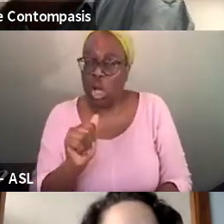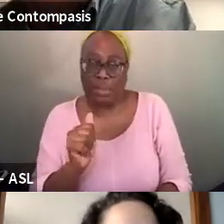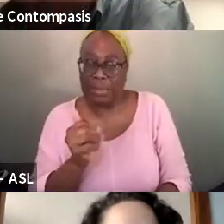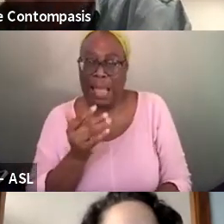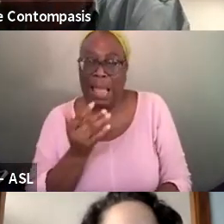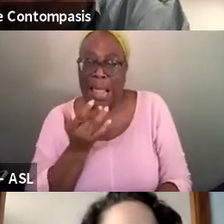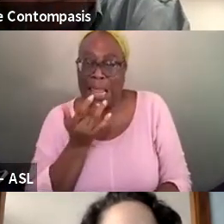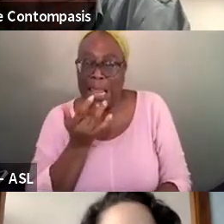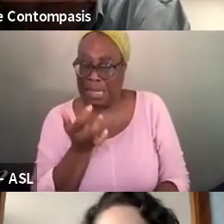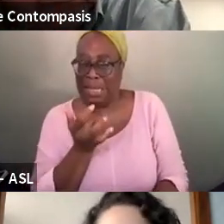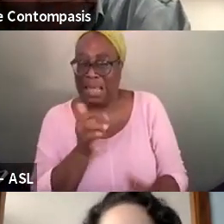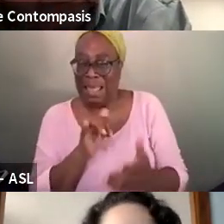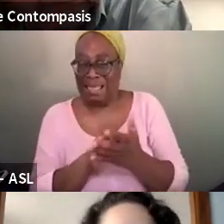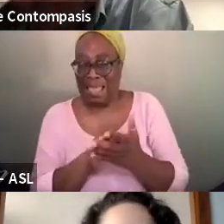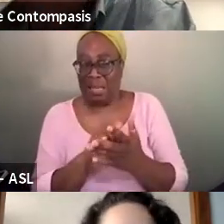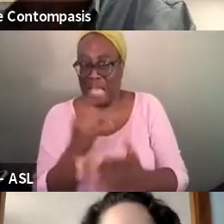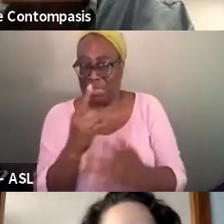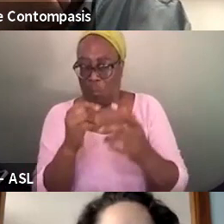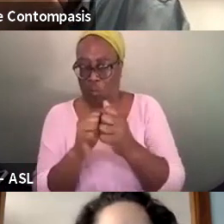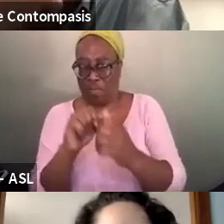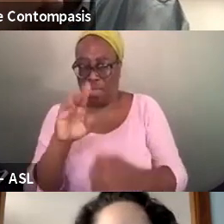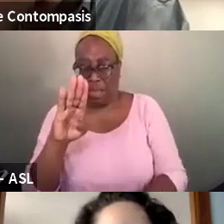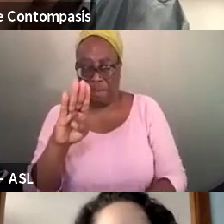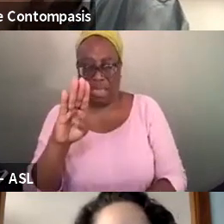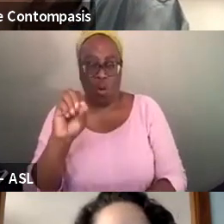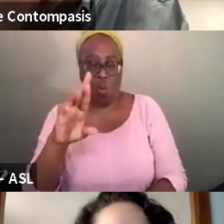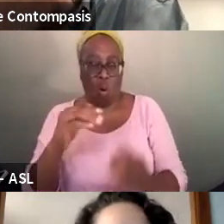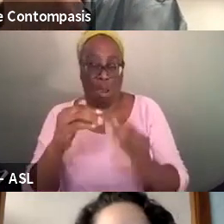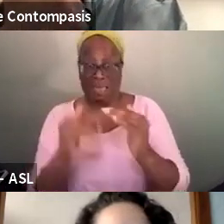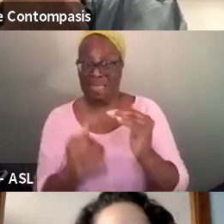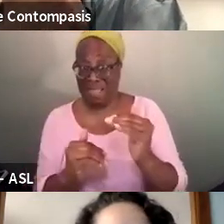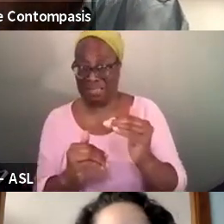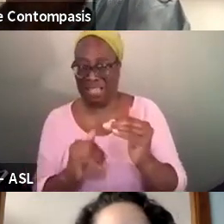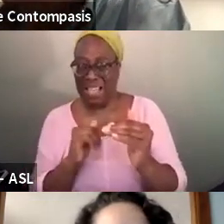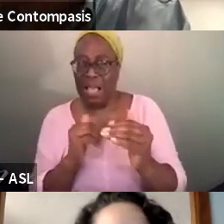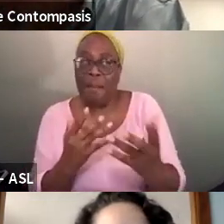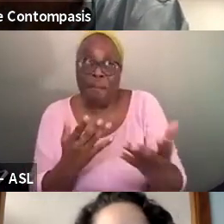a C or lower across scores. I won't say it's not possible,